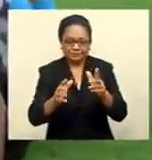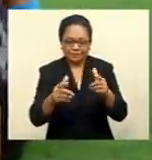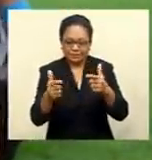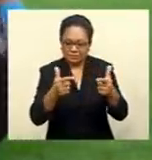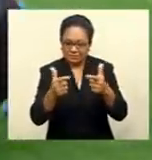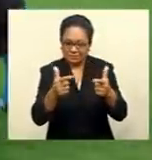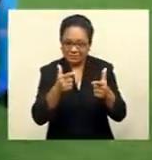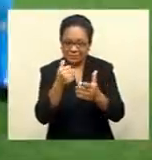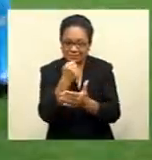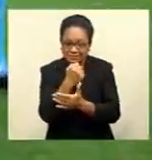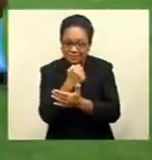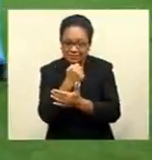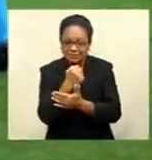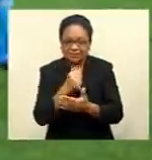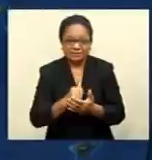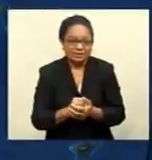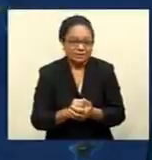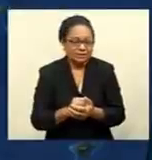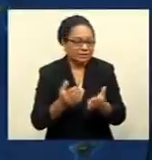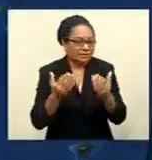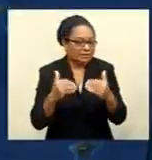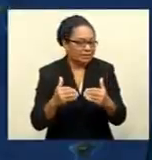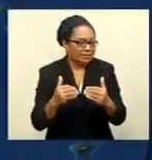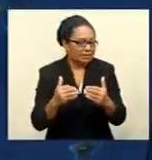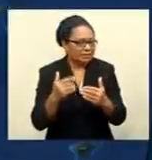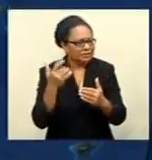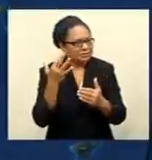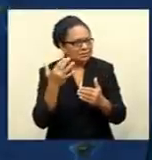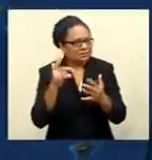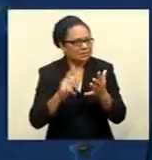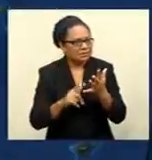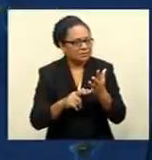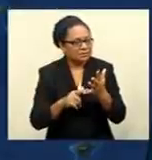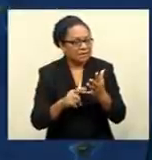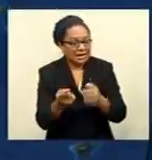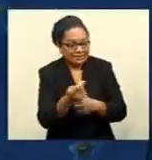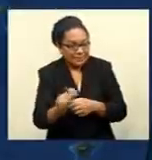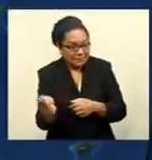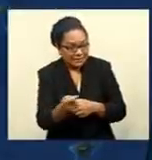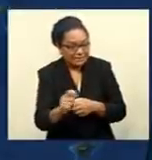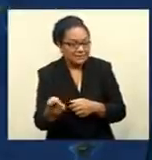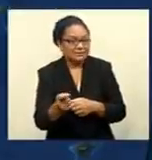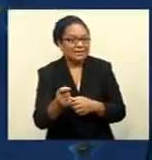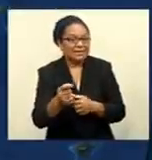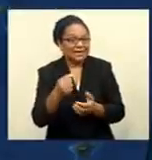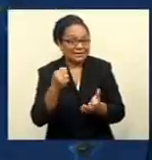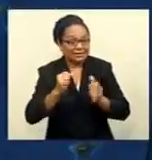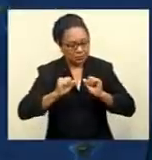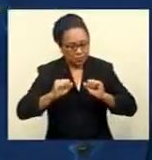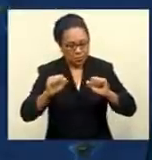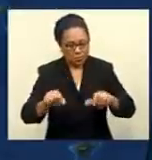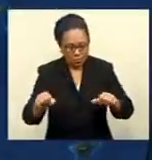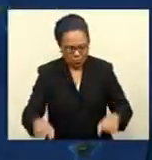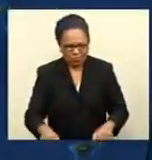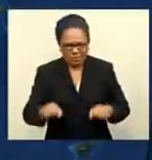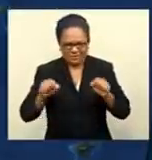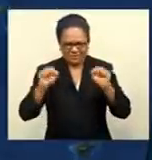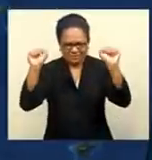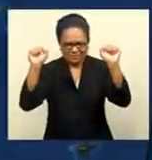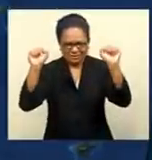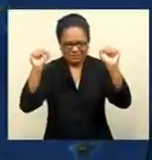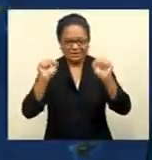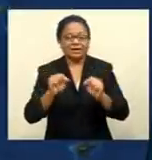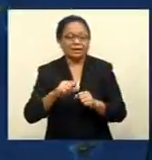and on top of that is, I think, table tennis and definitely weightlifting. They will have